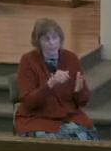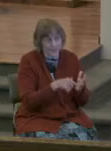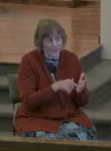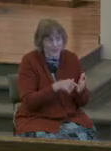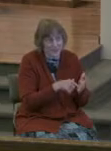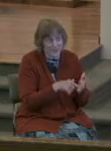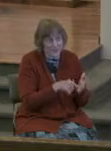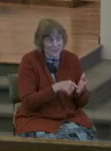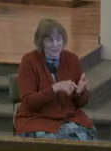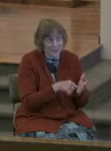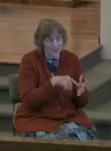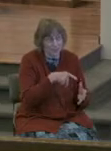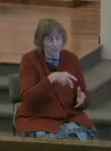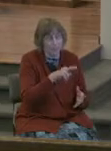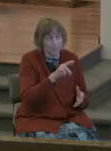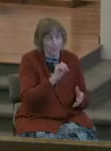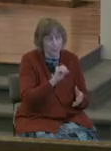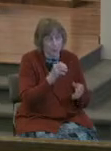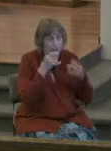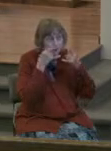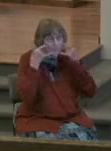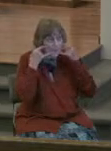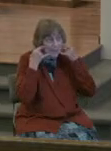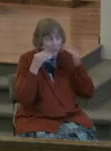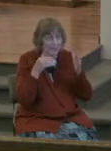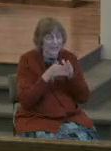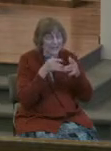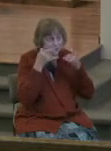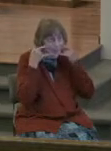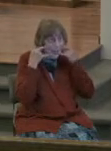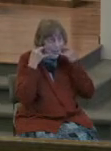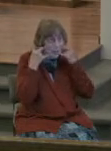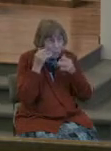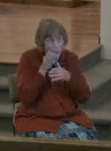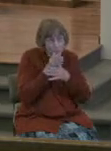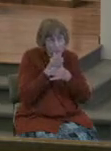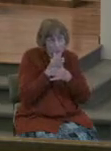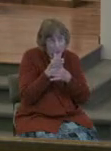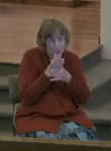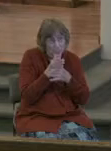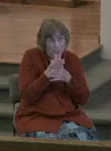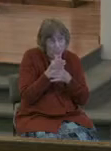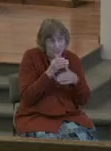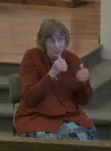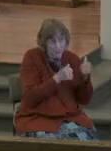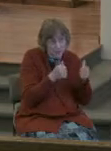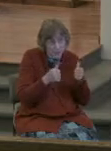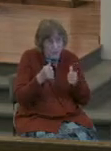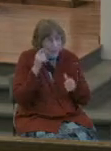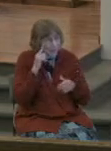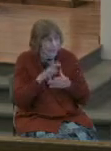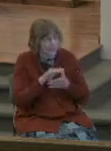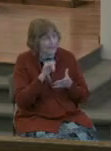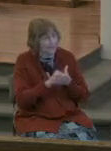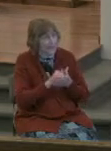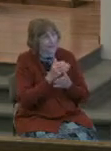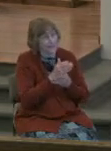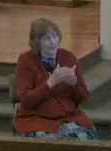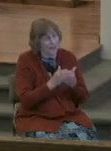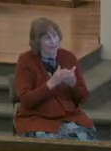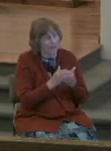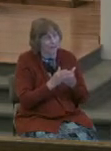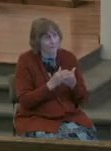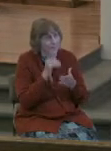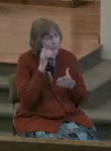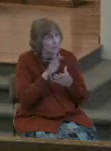you're pro-mask, you're anti-mask, or somewhere in between, whether you believe that